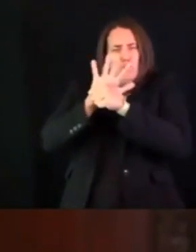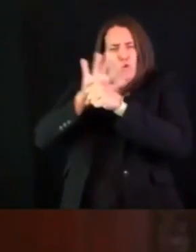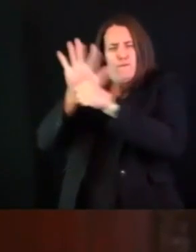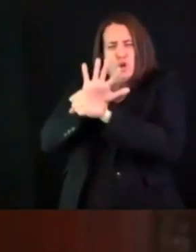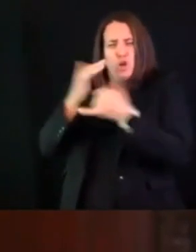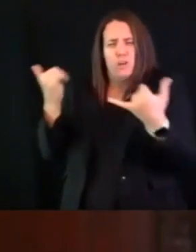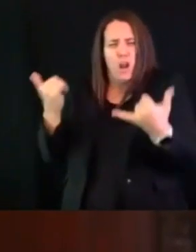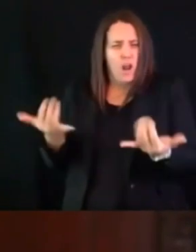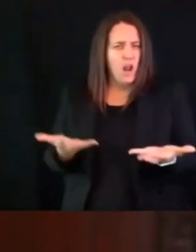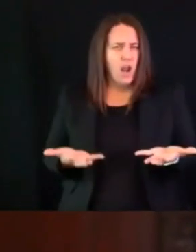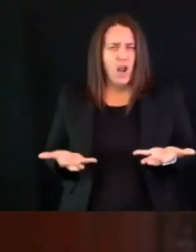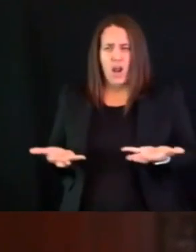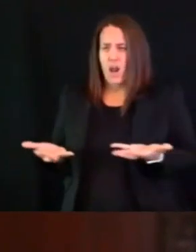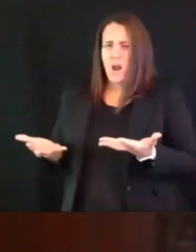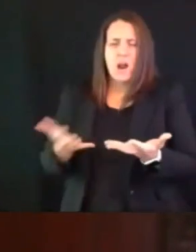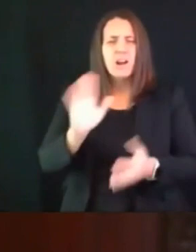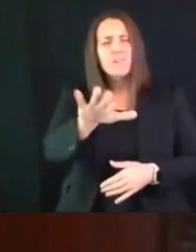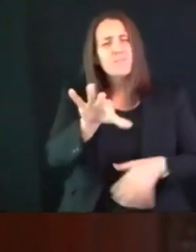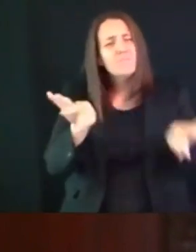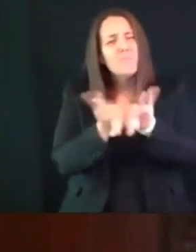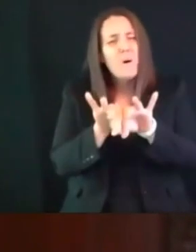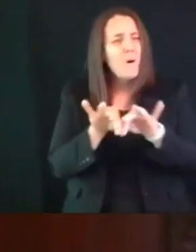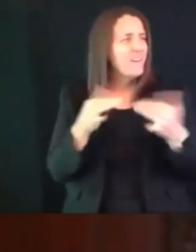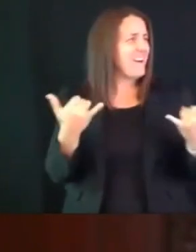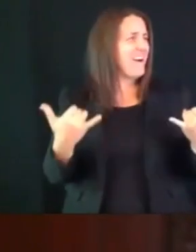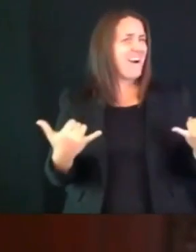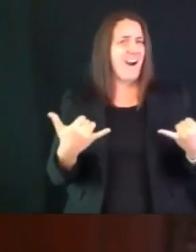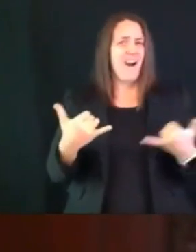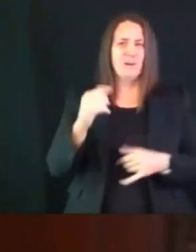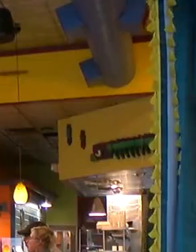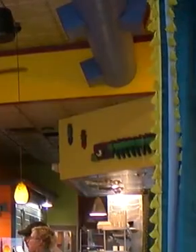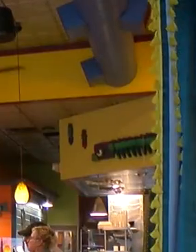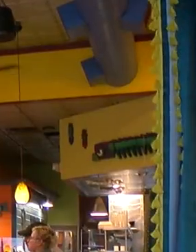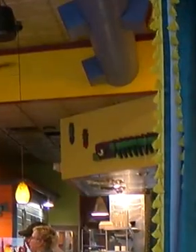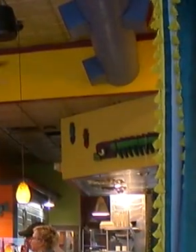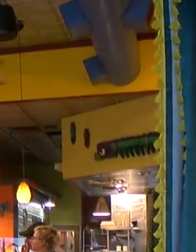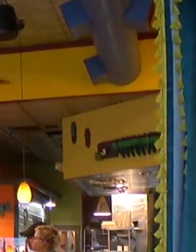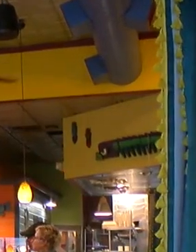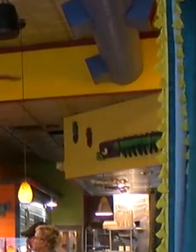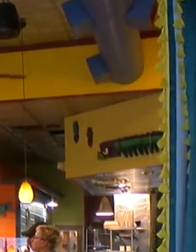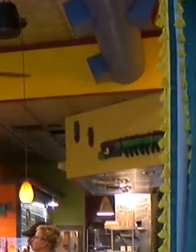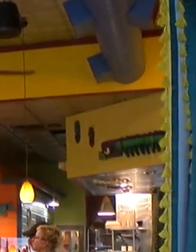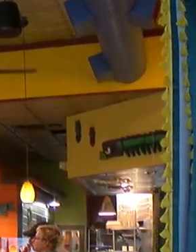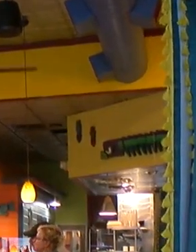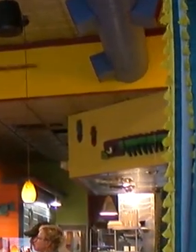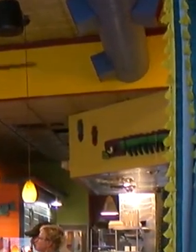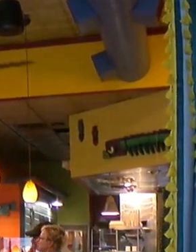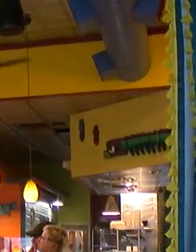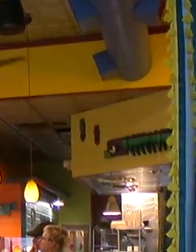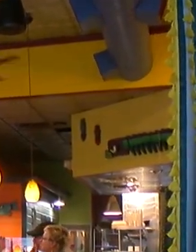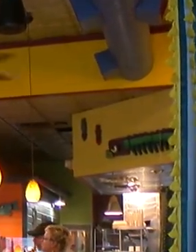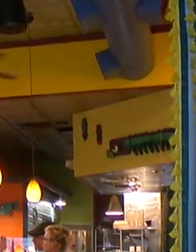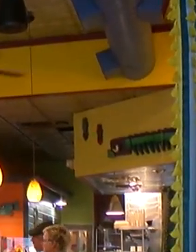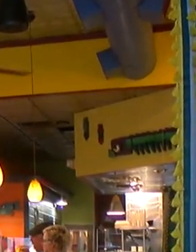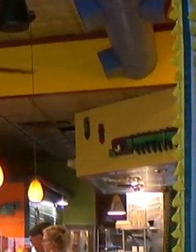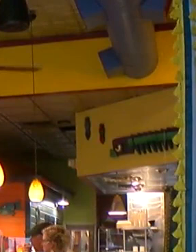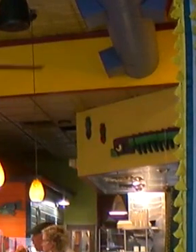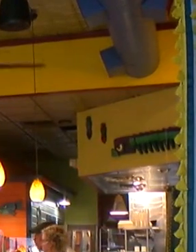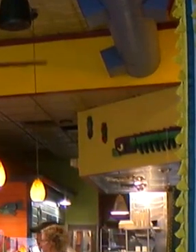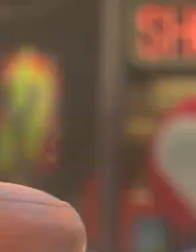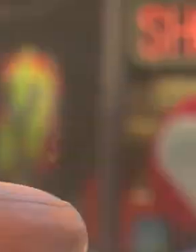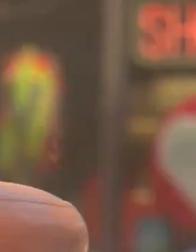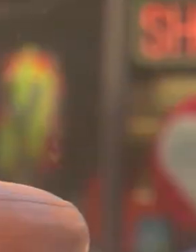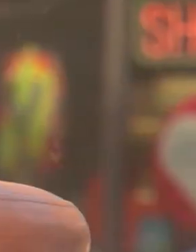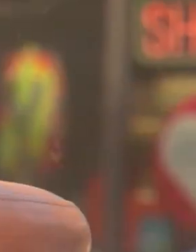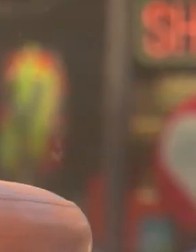restaurants to limit their indoor capacity to 25%. Yesterday, the Tavern League of Wisconsin sued, and today, a Sawyer County